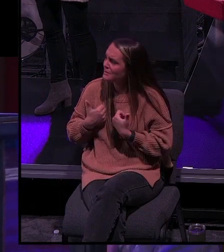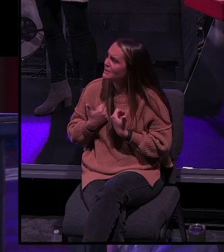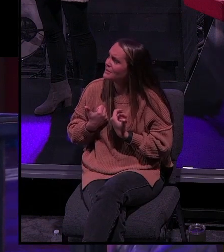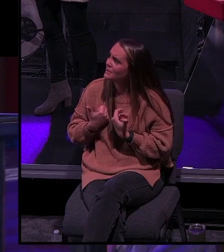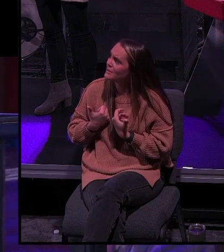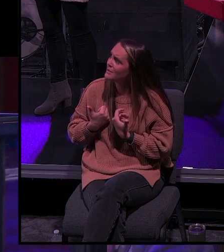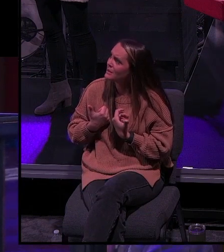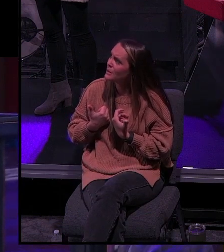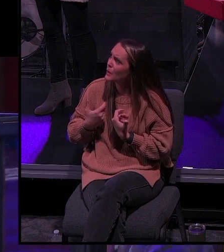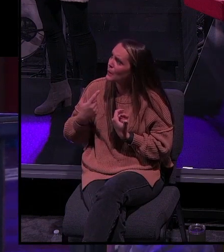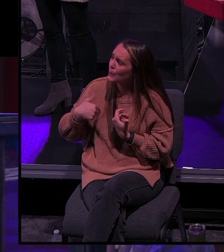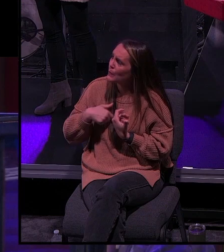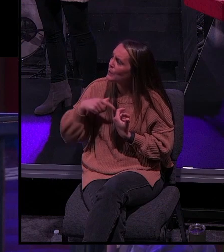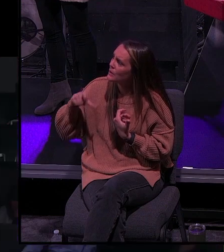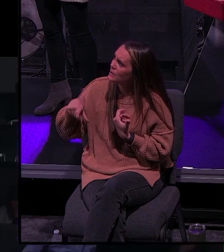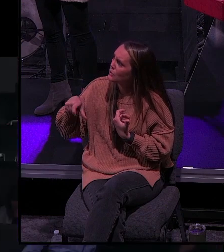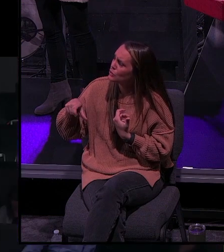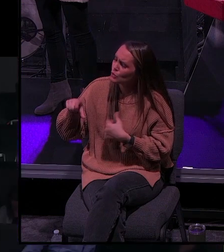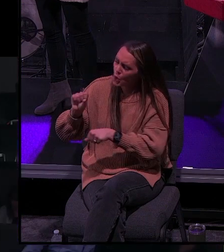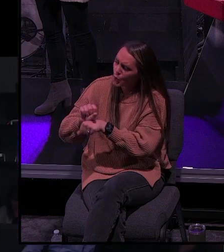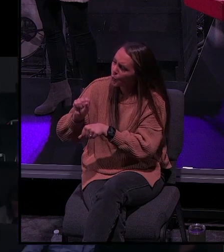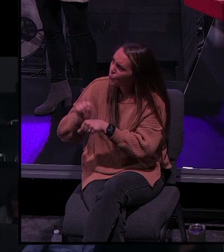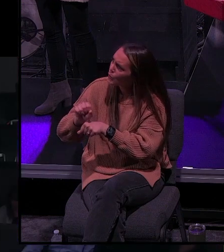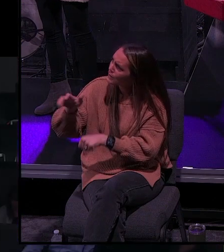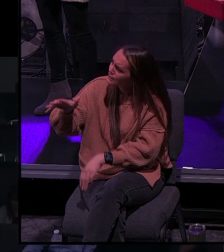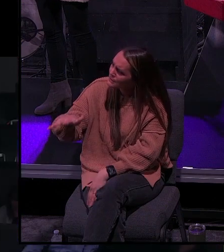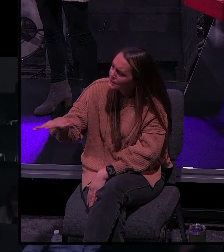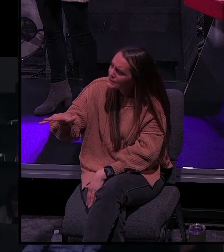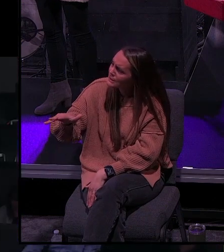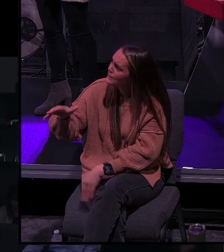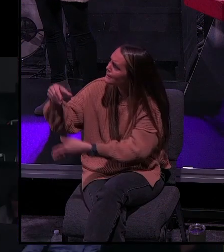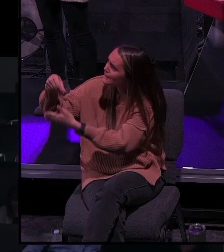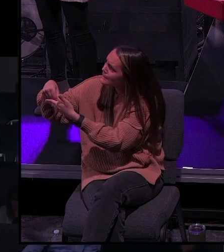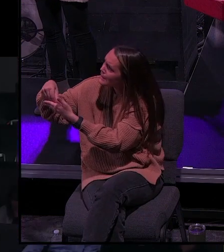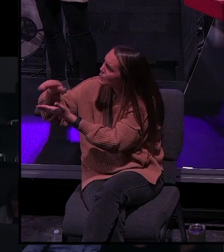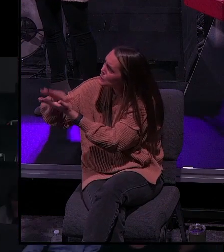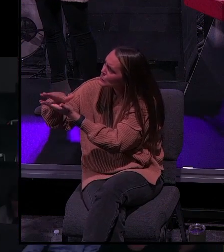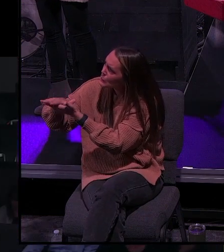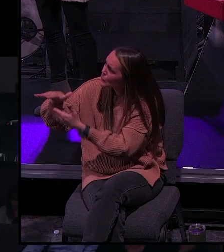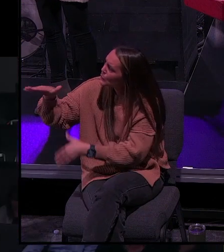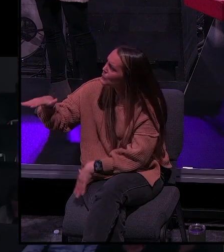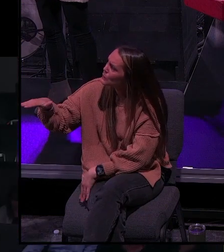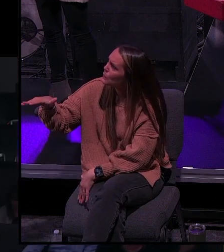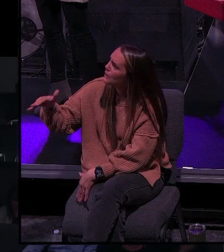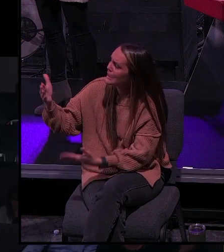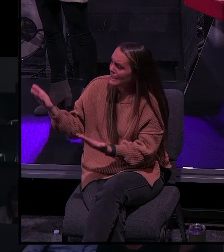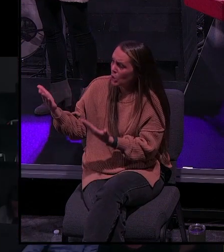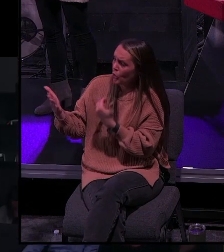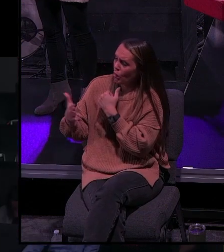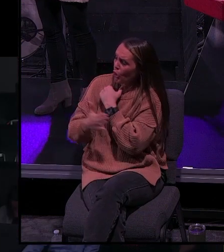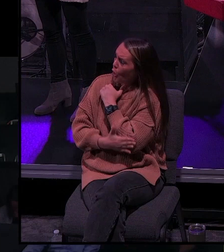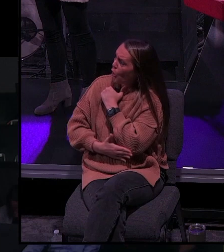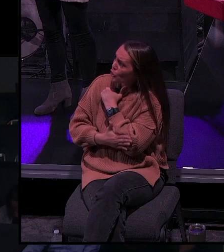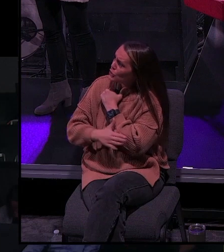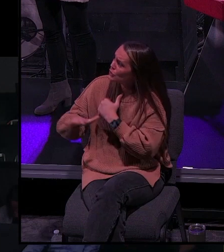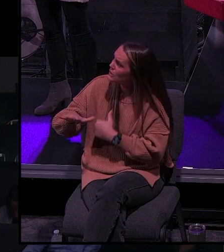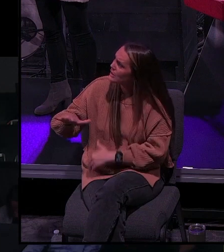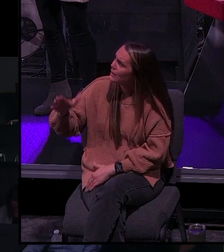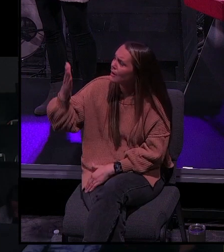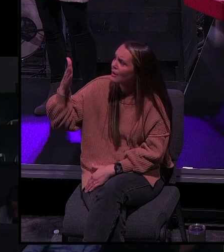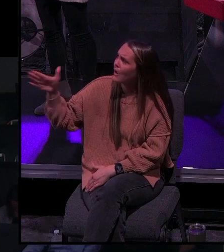need you in our workplaces. We need you in our schools. We need you in our country. We need you,